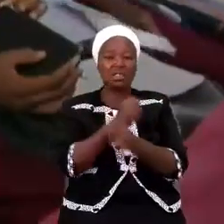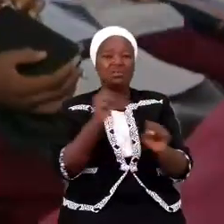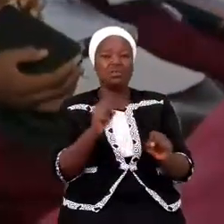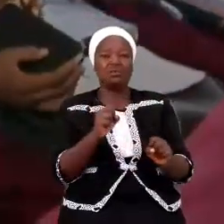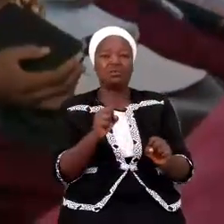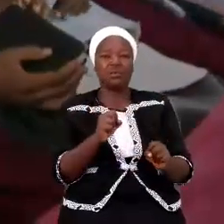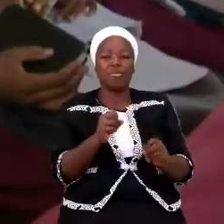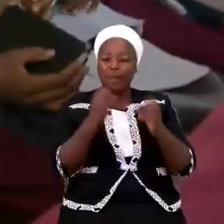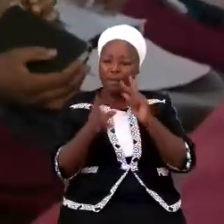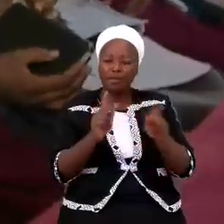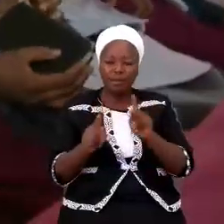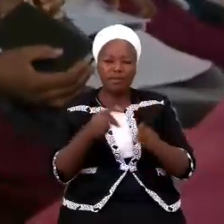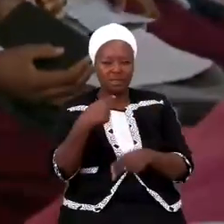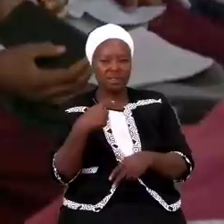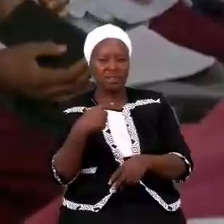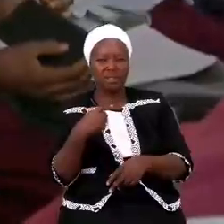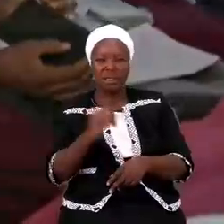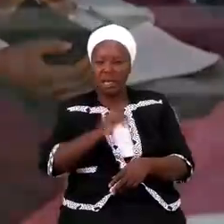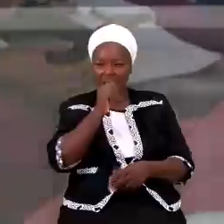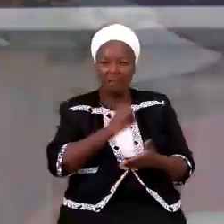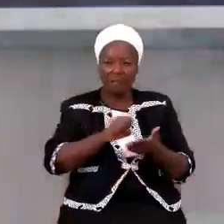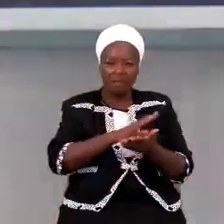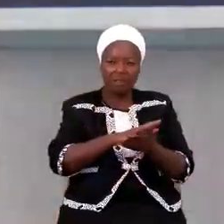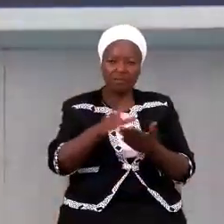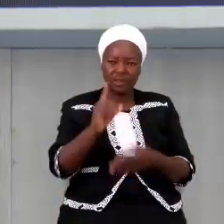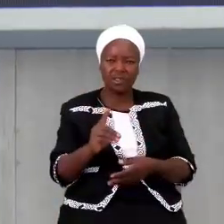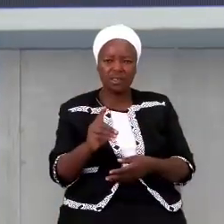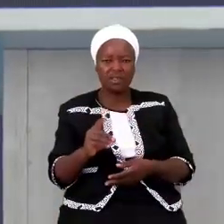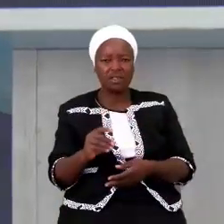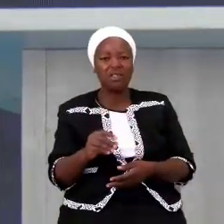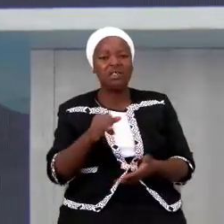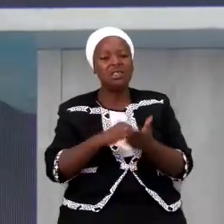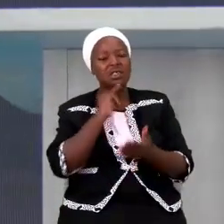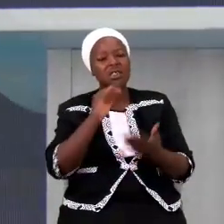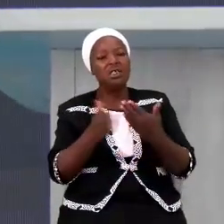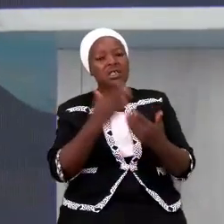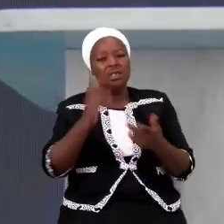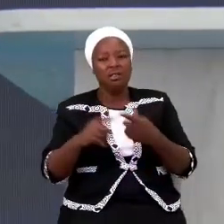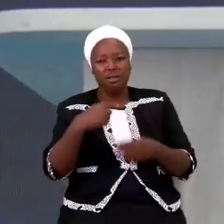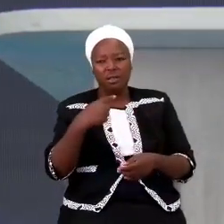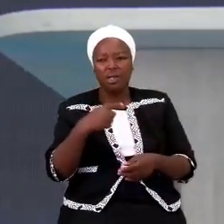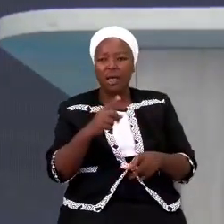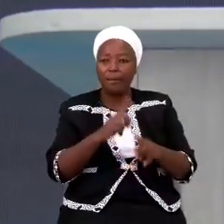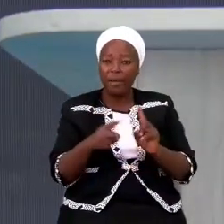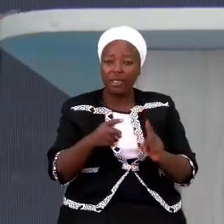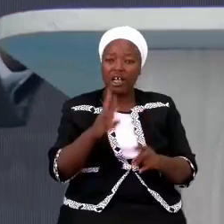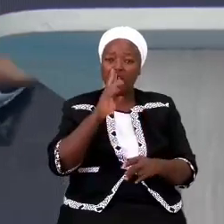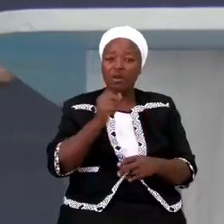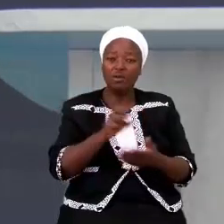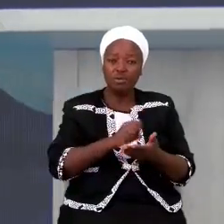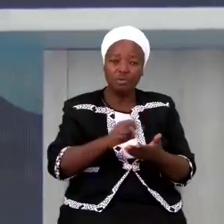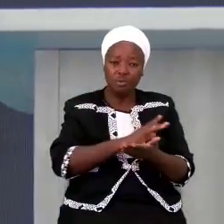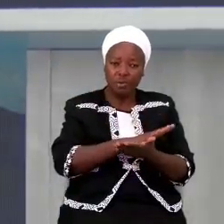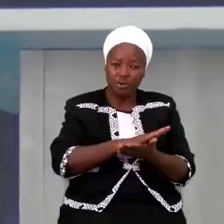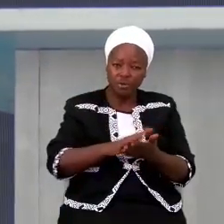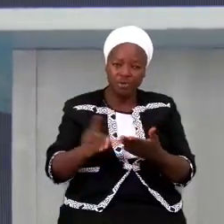but are you purged? Are you purified? Are you peculiar? Or is your life